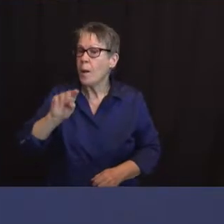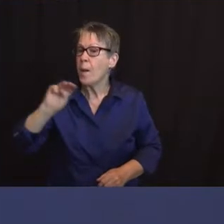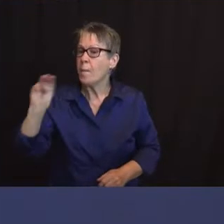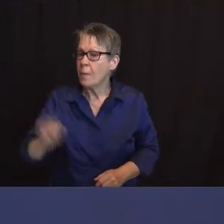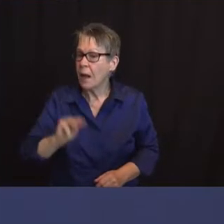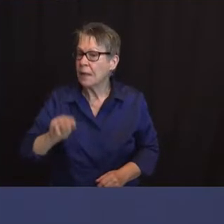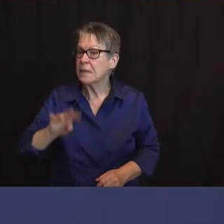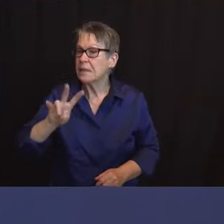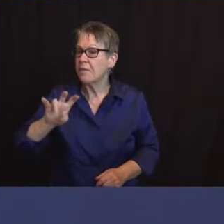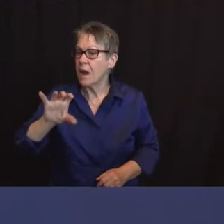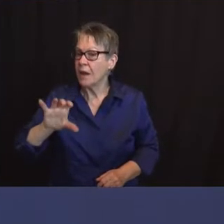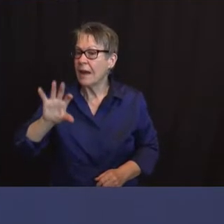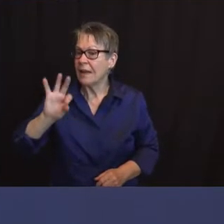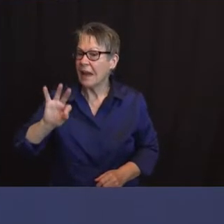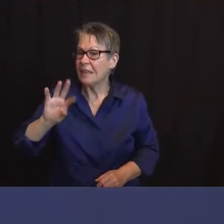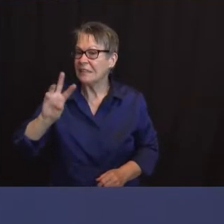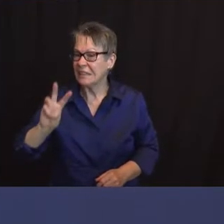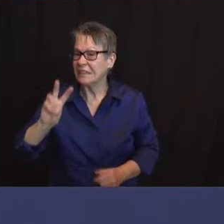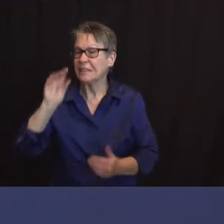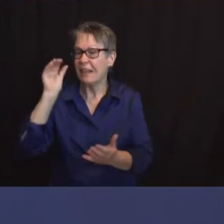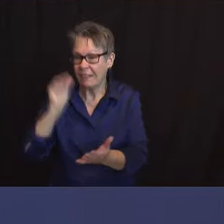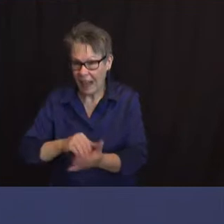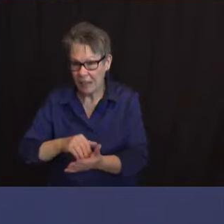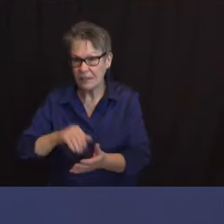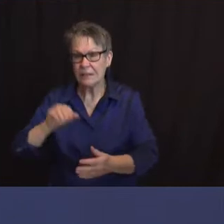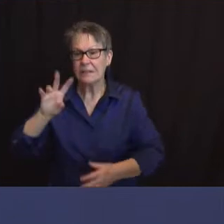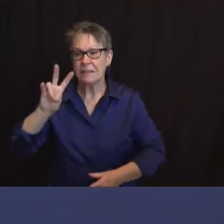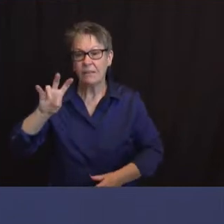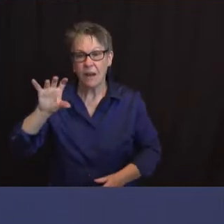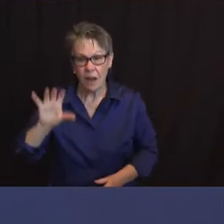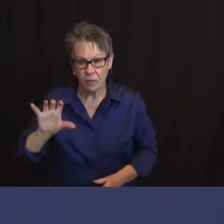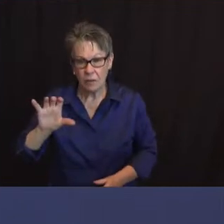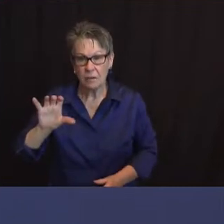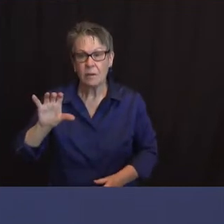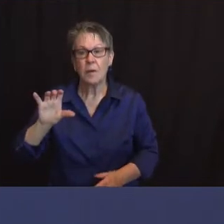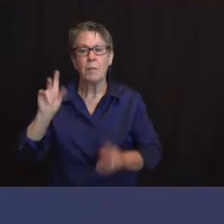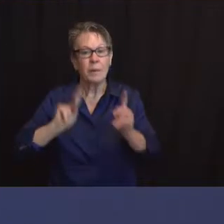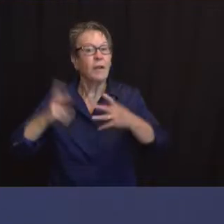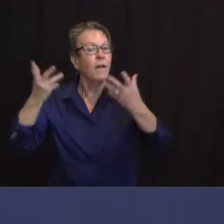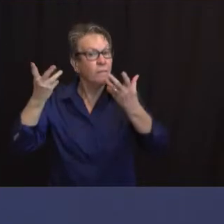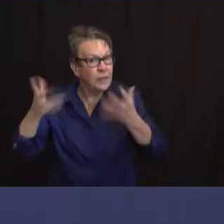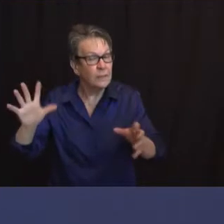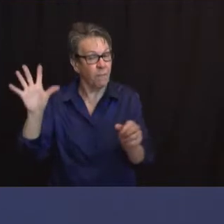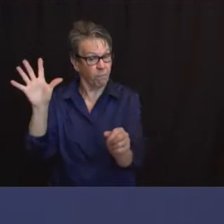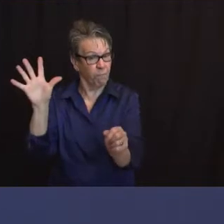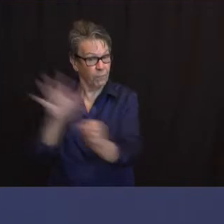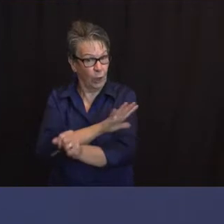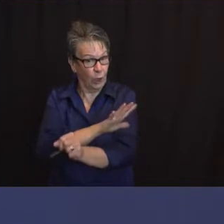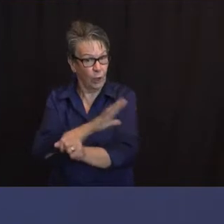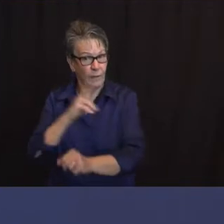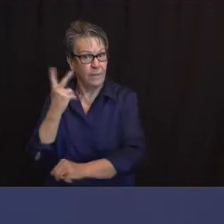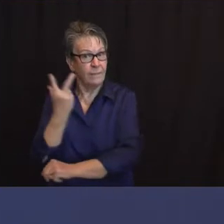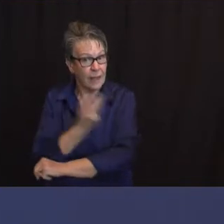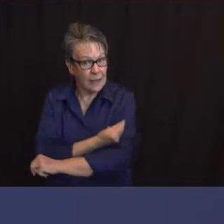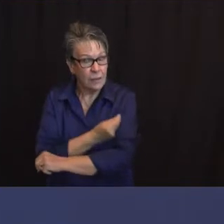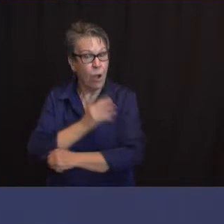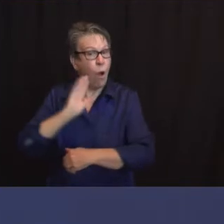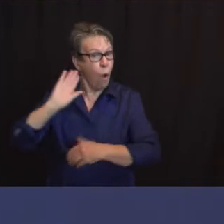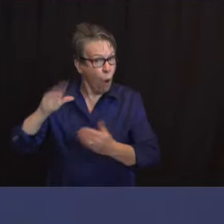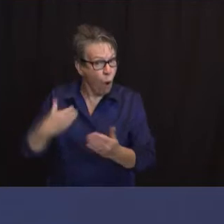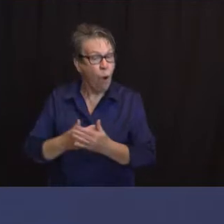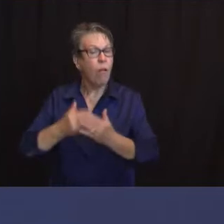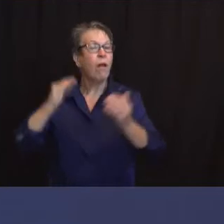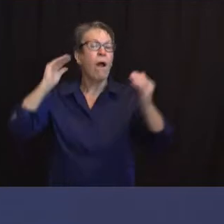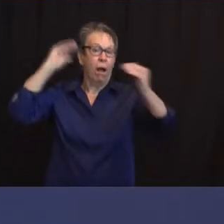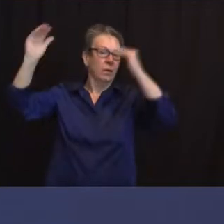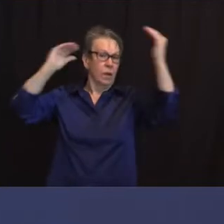1,796,798 fully vaccinated New Jerseyans. And that's of all age. Those are obviously all adults because, and I think the